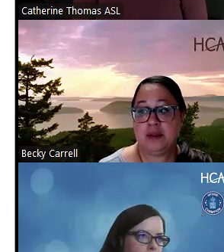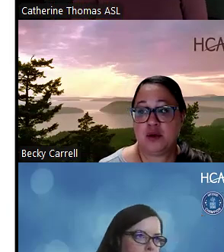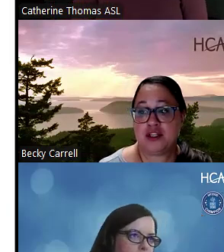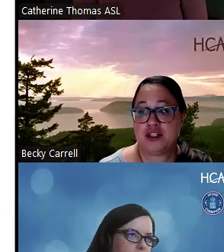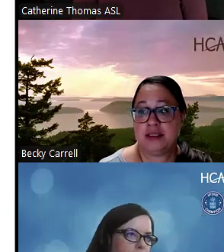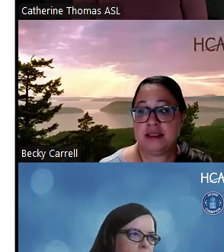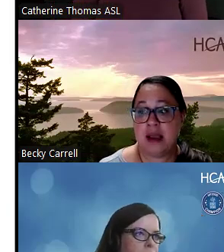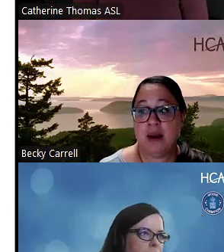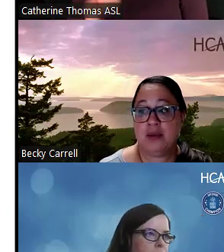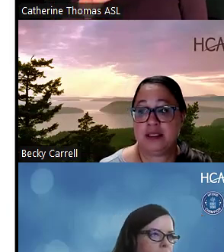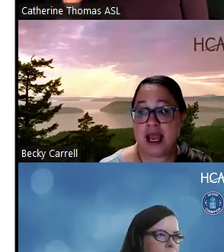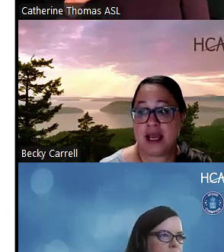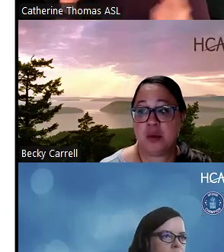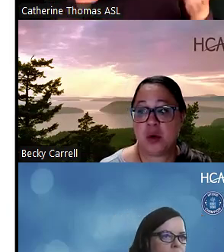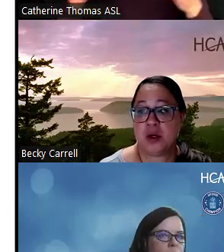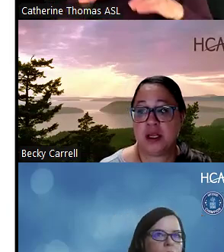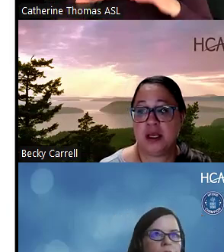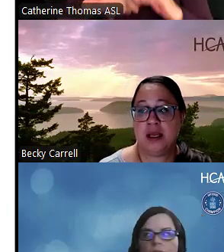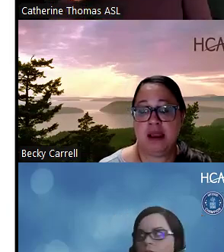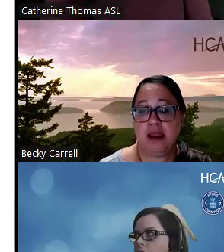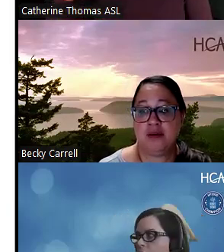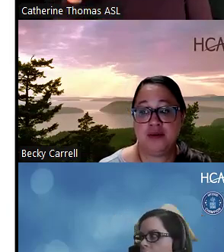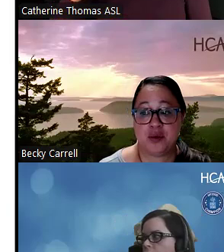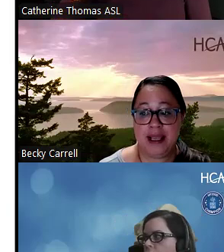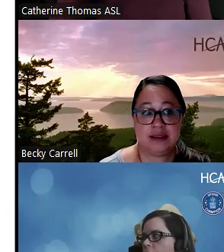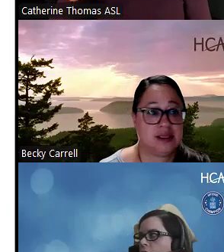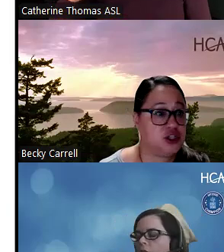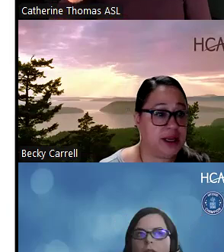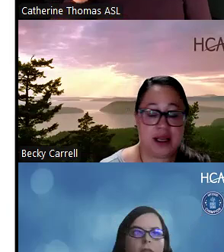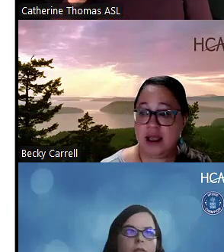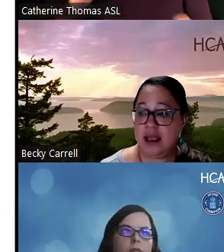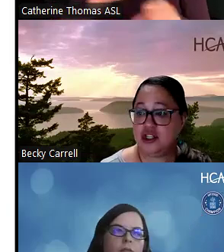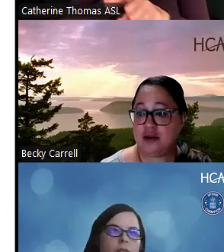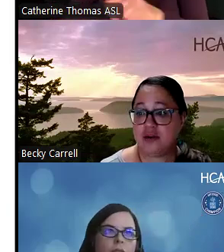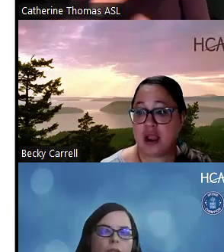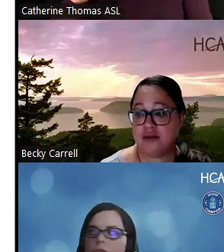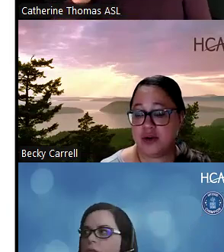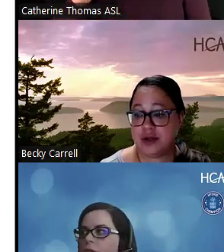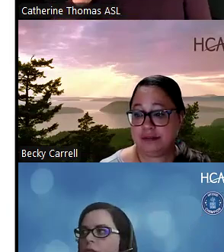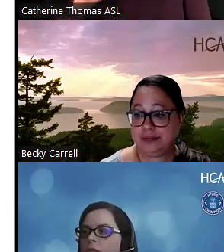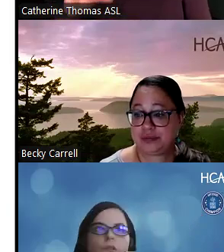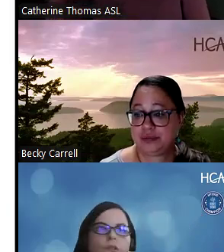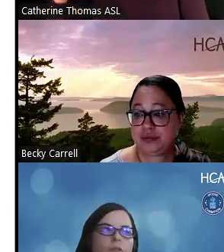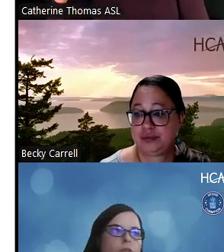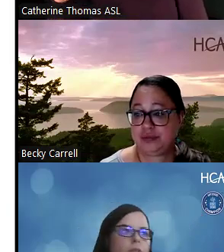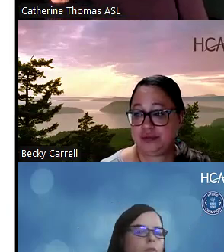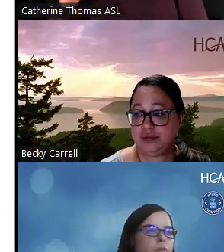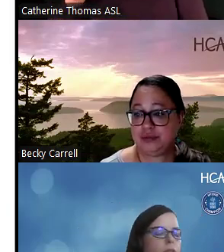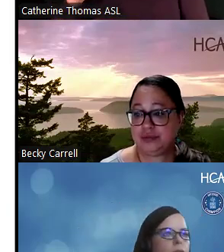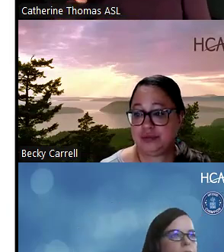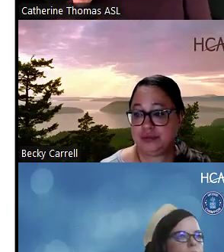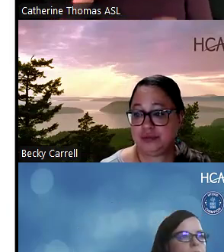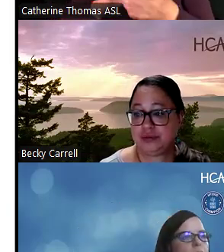A couple of questions about the dashboard and the fill rates that Joanna and Jennifer covered.